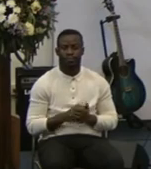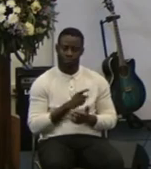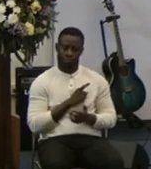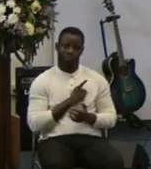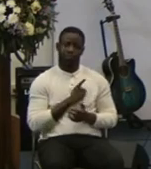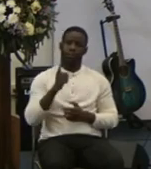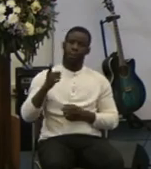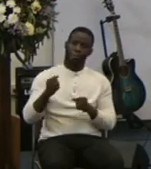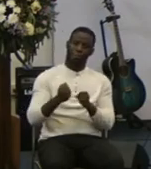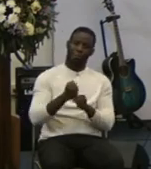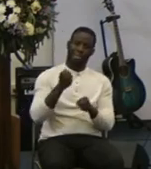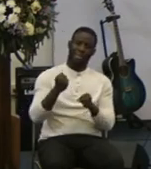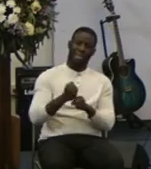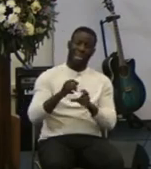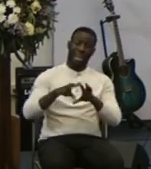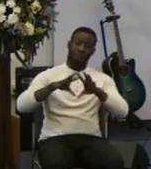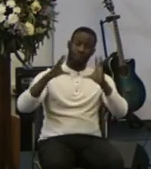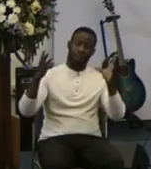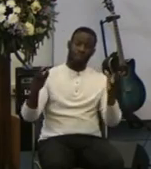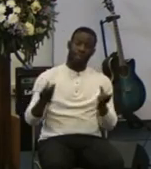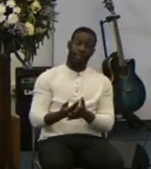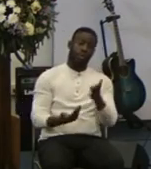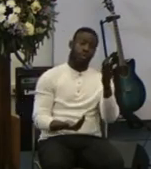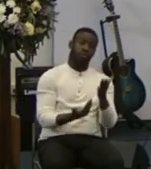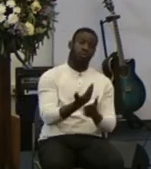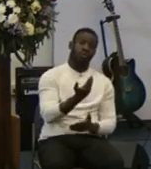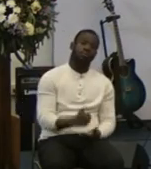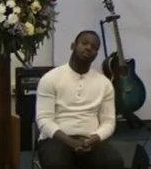because you are making everything new.